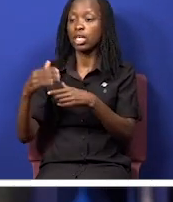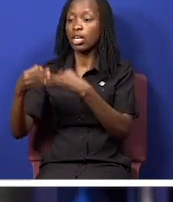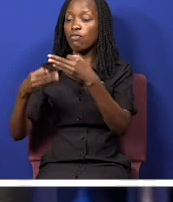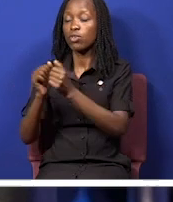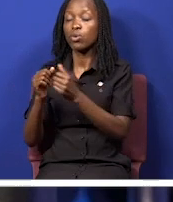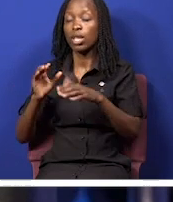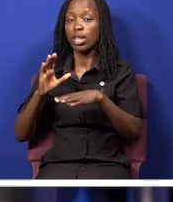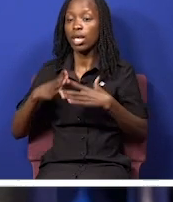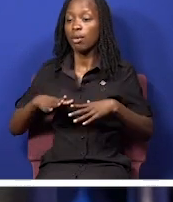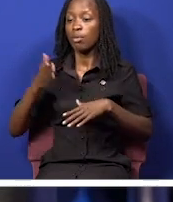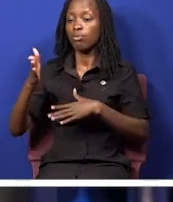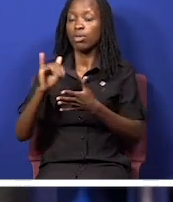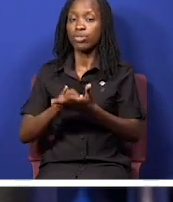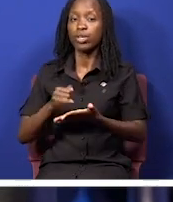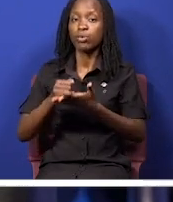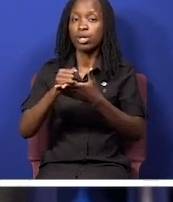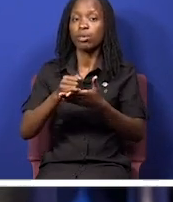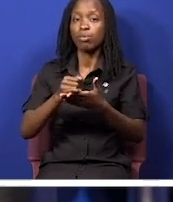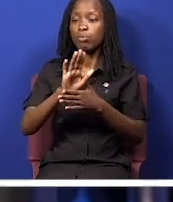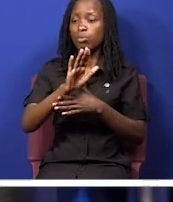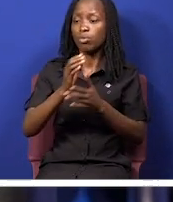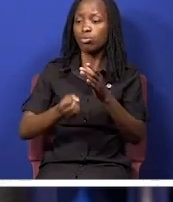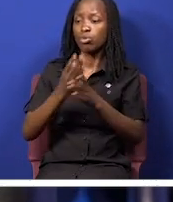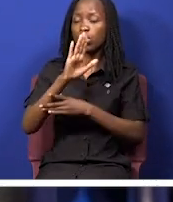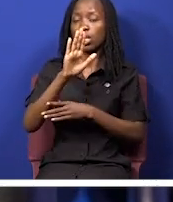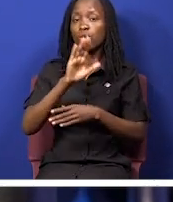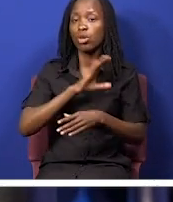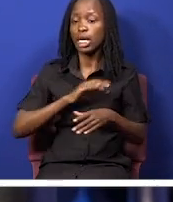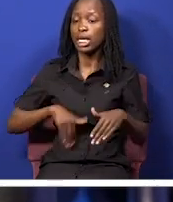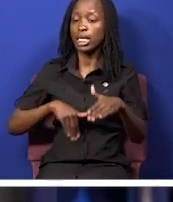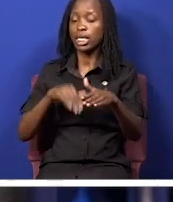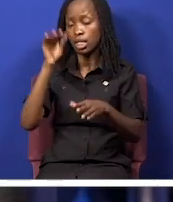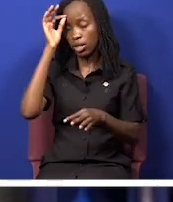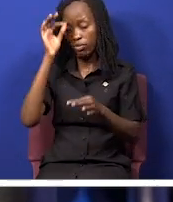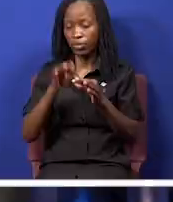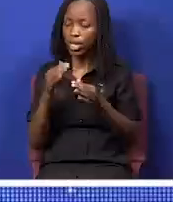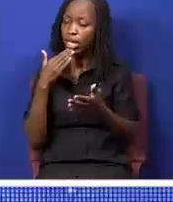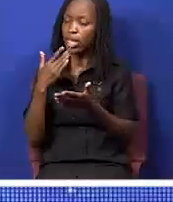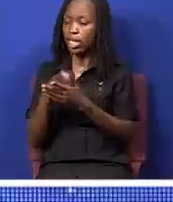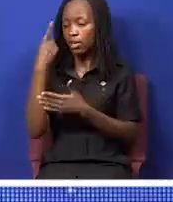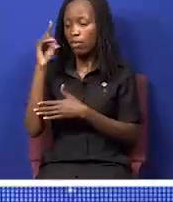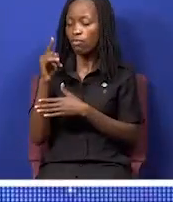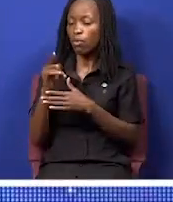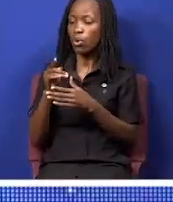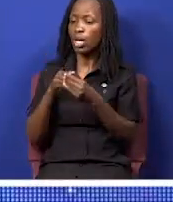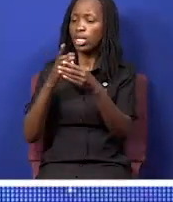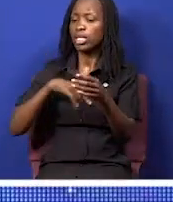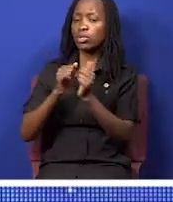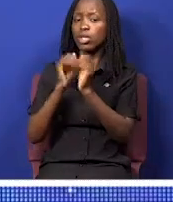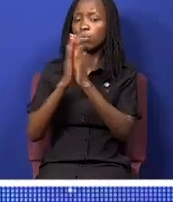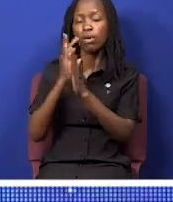with the people there. This will help you grow in your Christian faith. Thank you, Joshua, for taking us through the prayer of salvation.